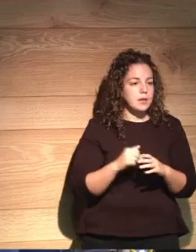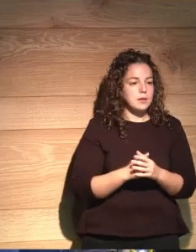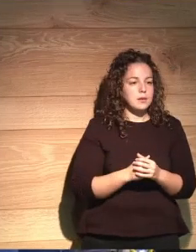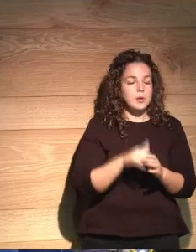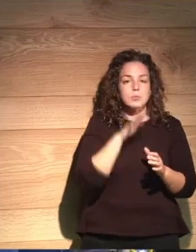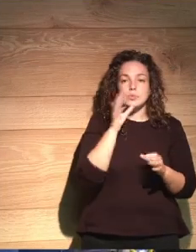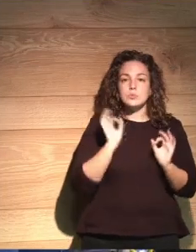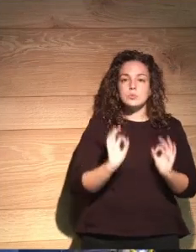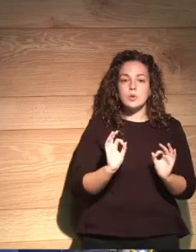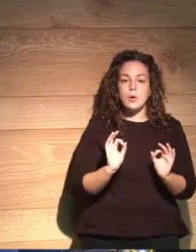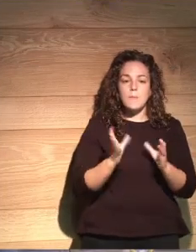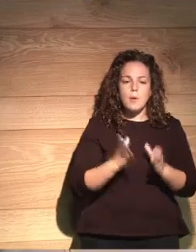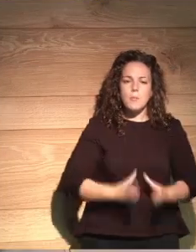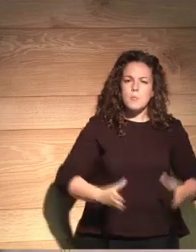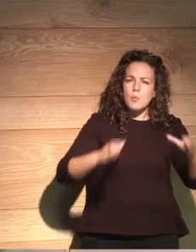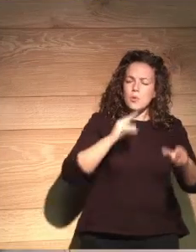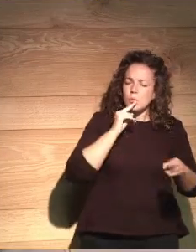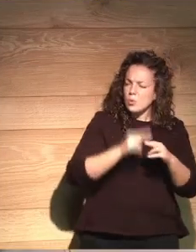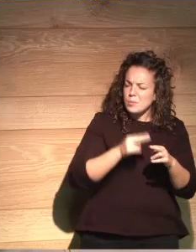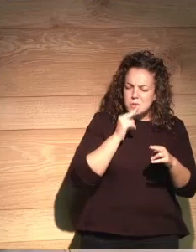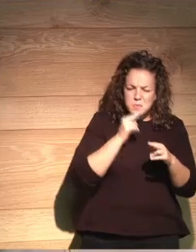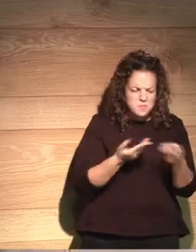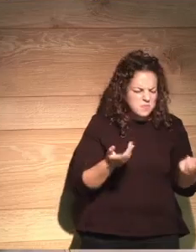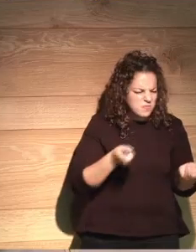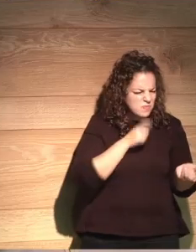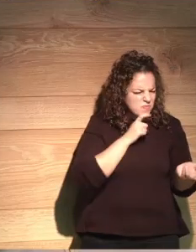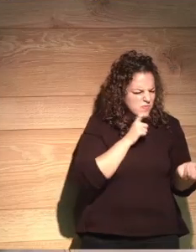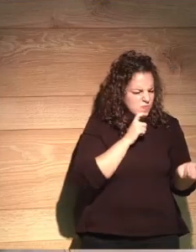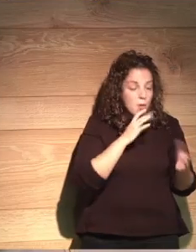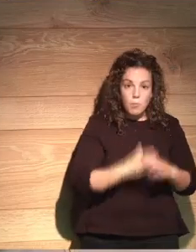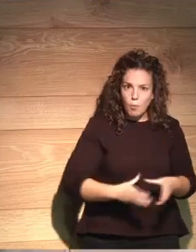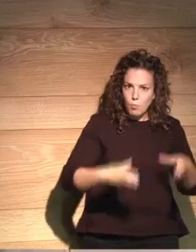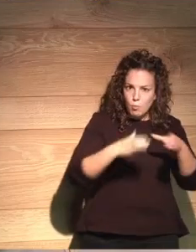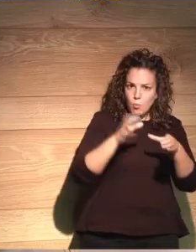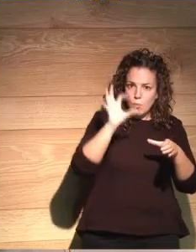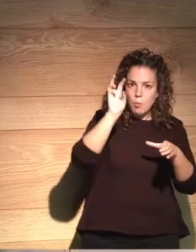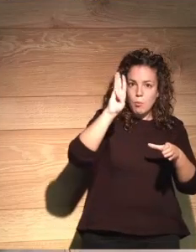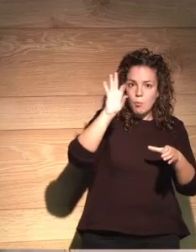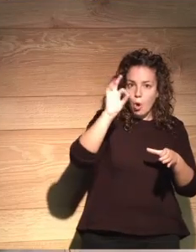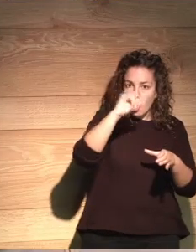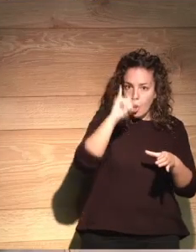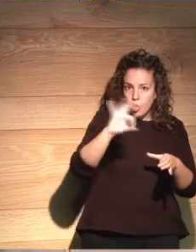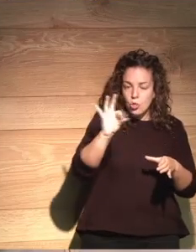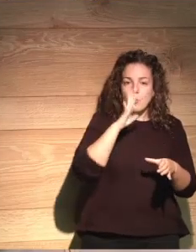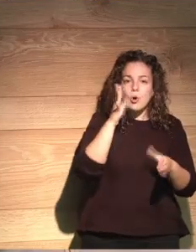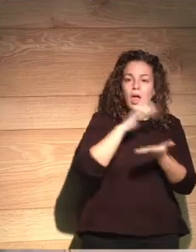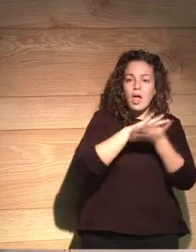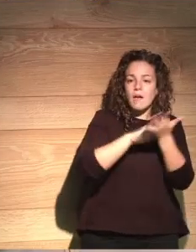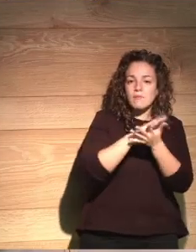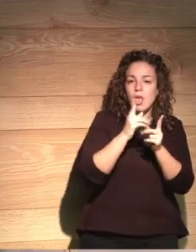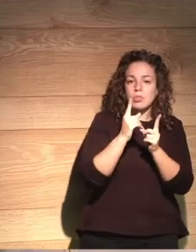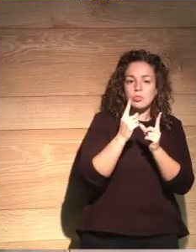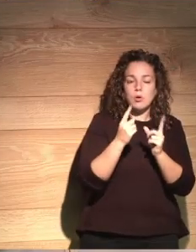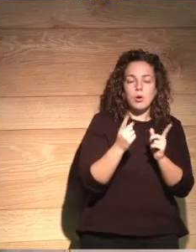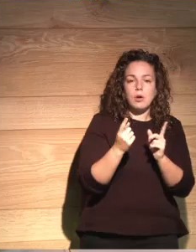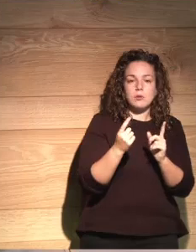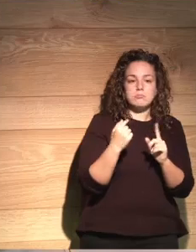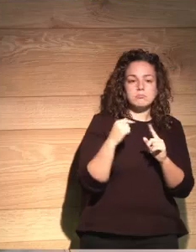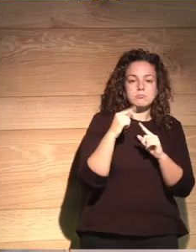or at the beginning in the well, how do you call that? Paul? Well? Yeah, well. When